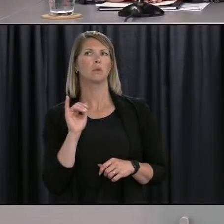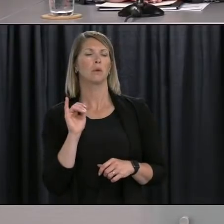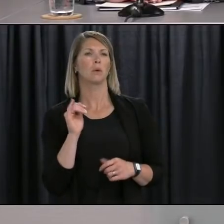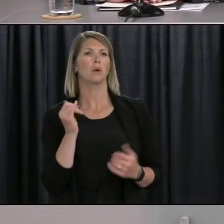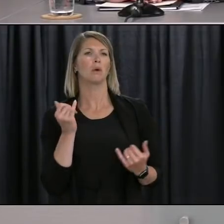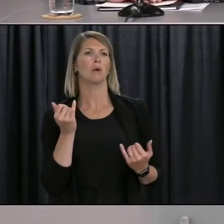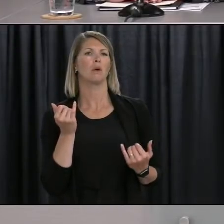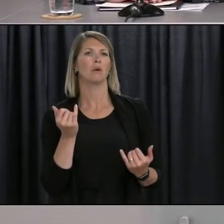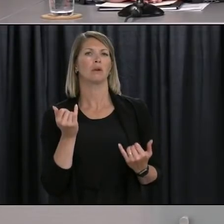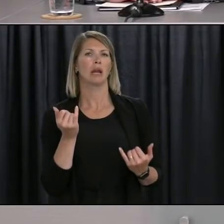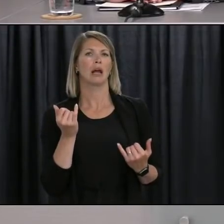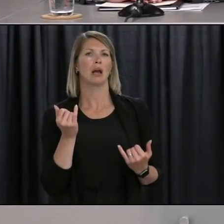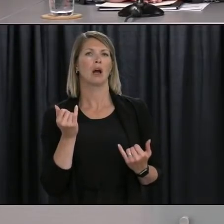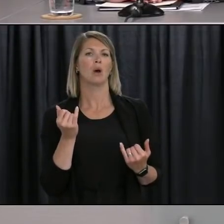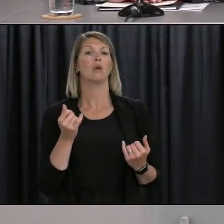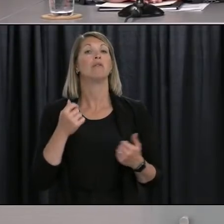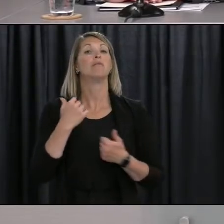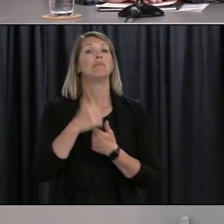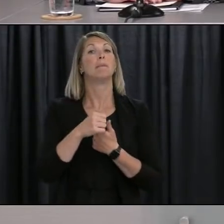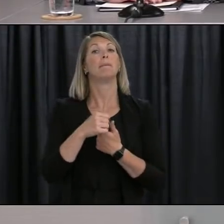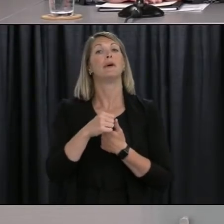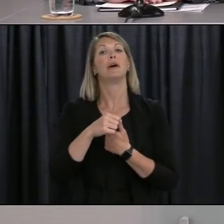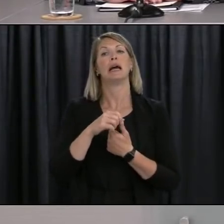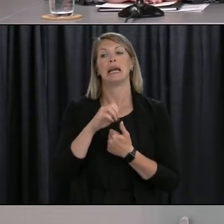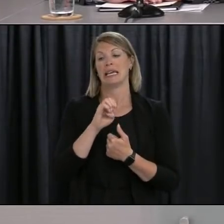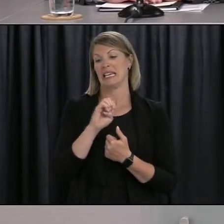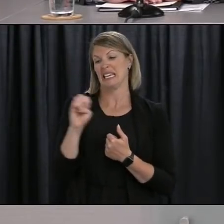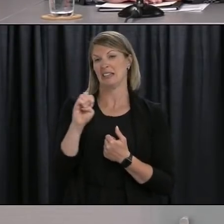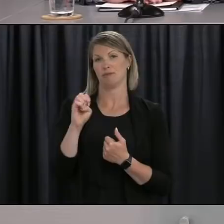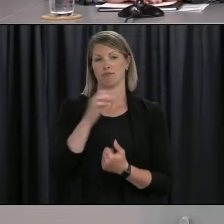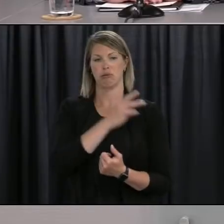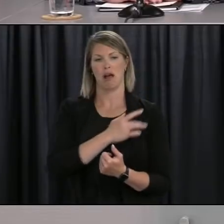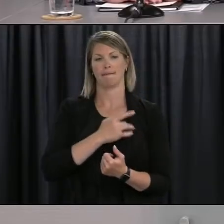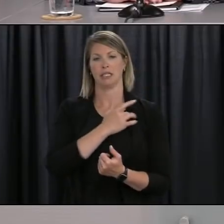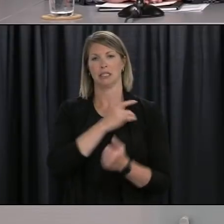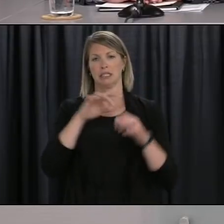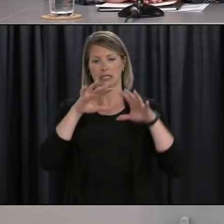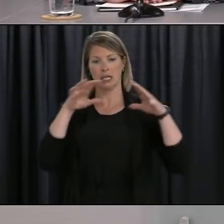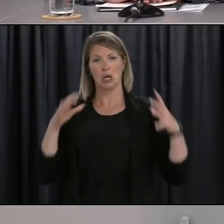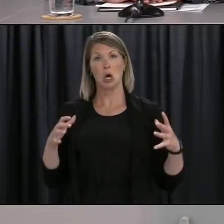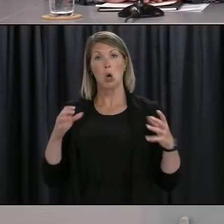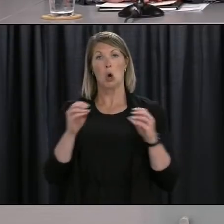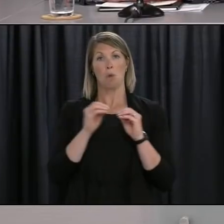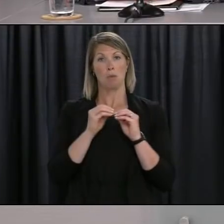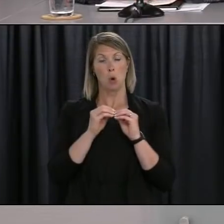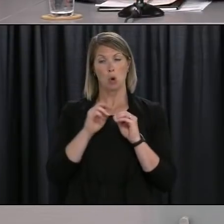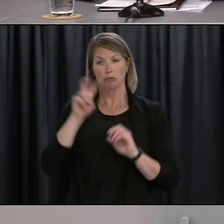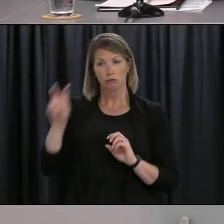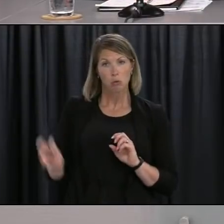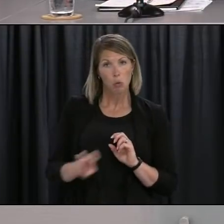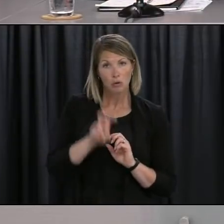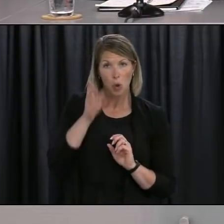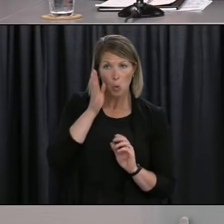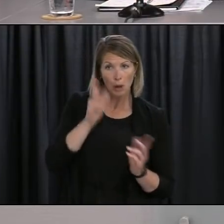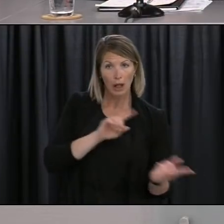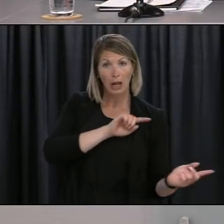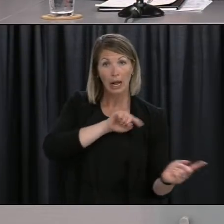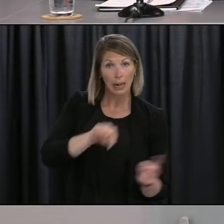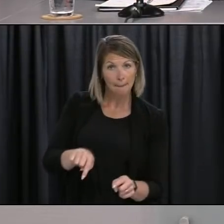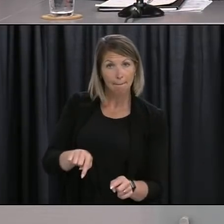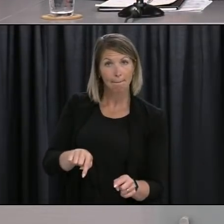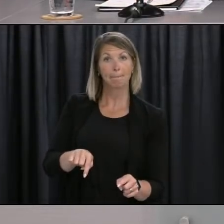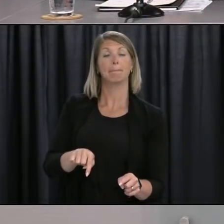the Atlantic bubble with more tourists? Are we going to shut down the border immediately? How can people who are right